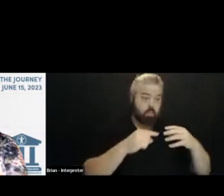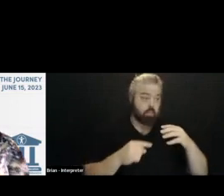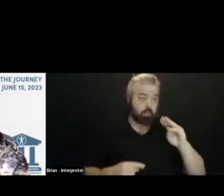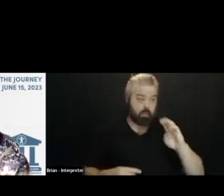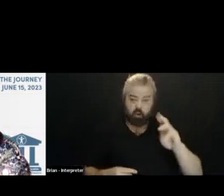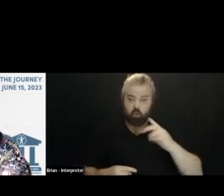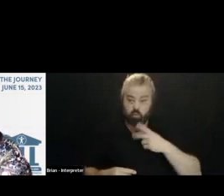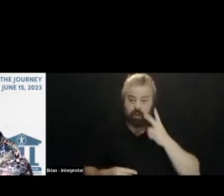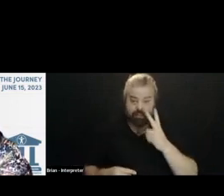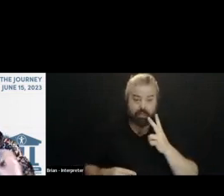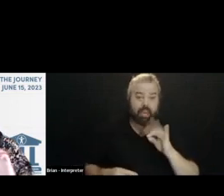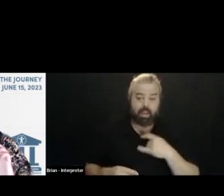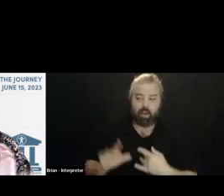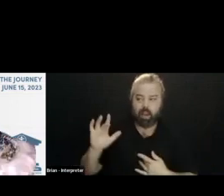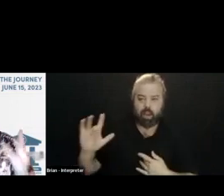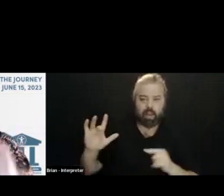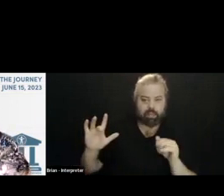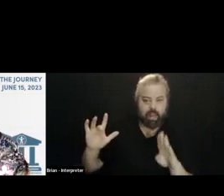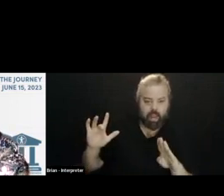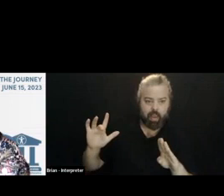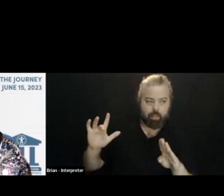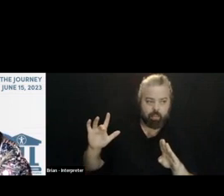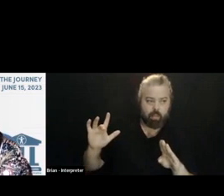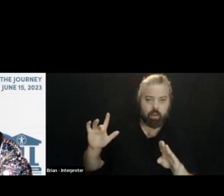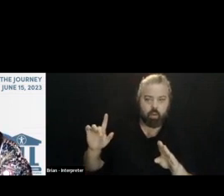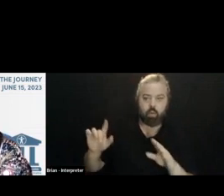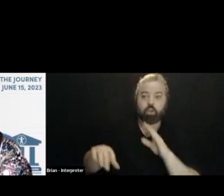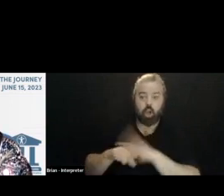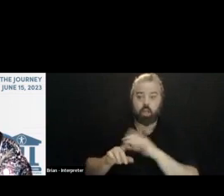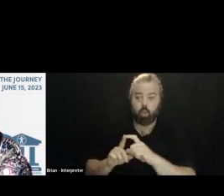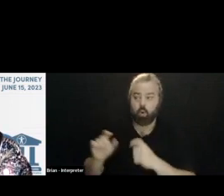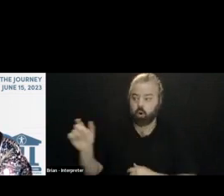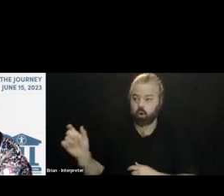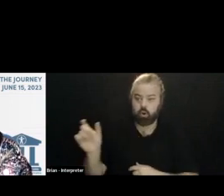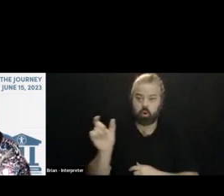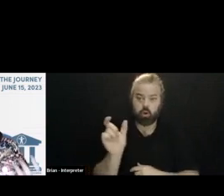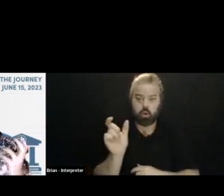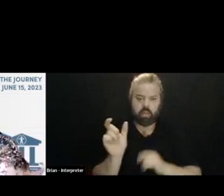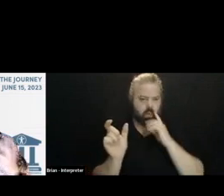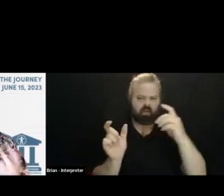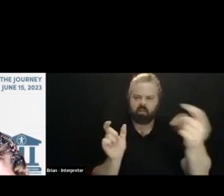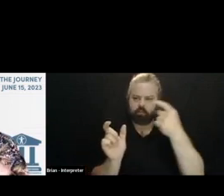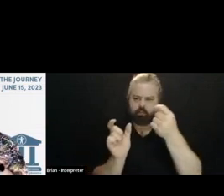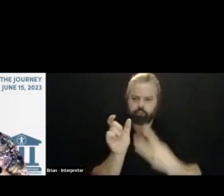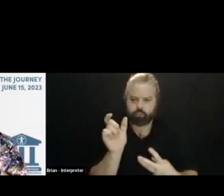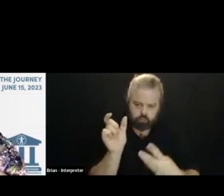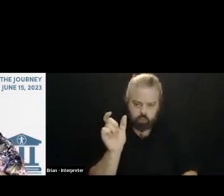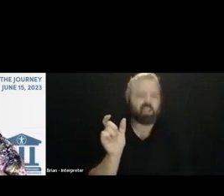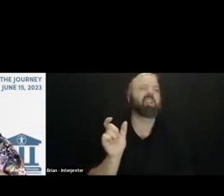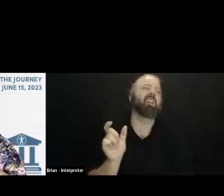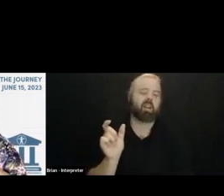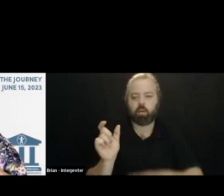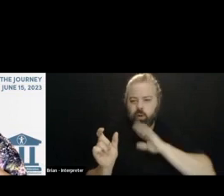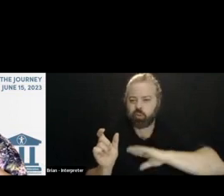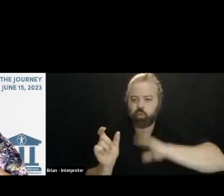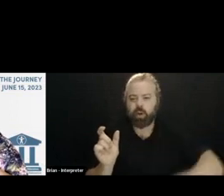I tab to it with keyboard, the drop-down will automatically open. Well, that's frustrating. And that's a different user experience,